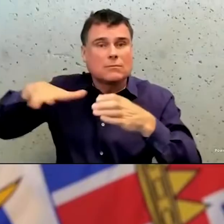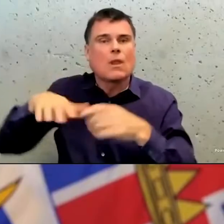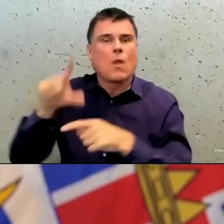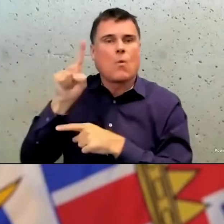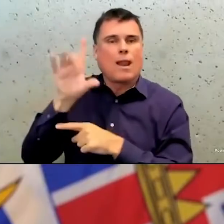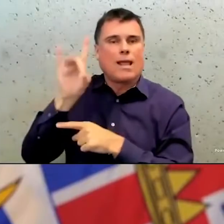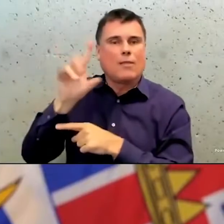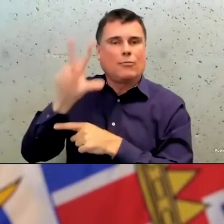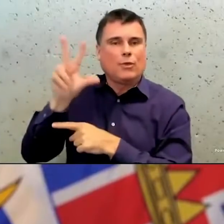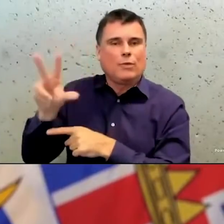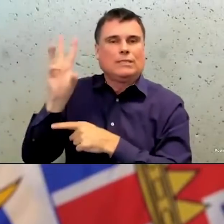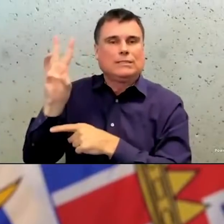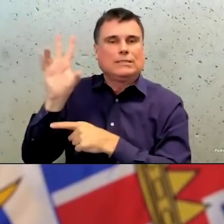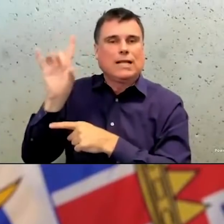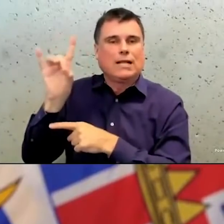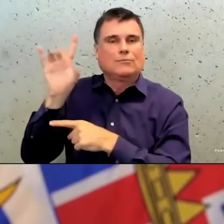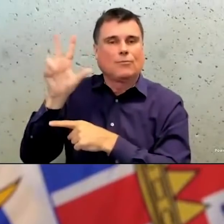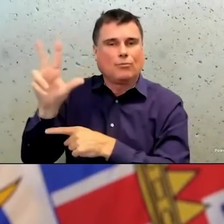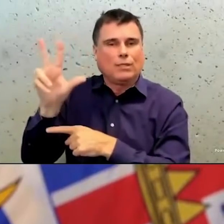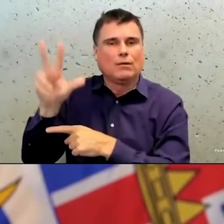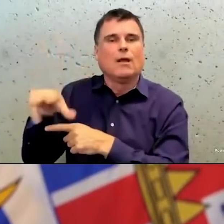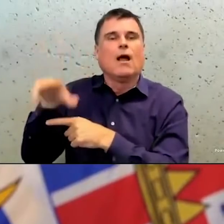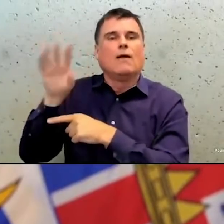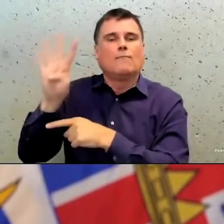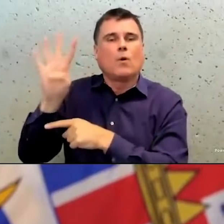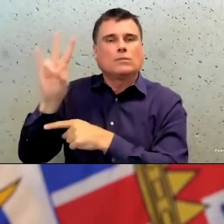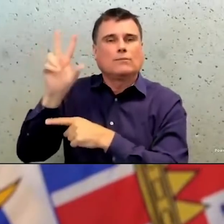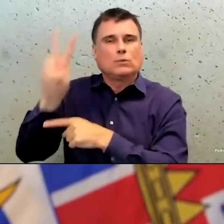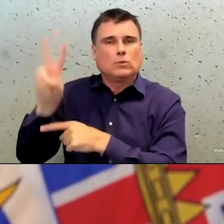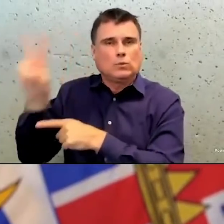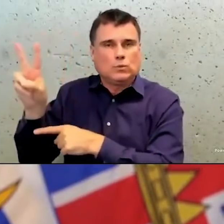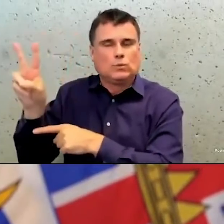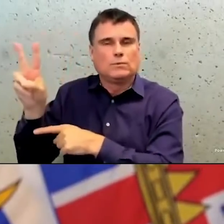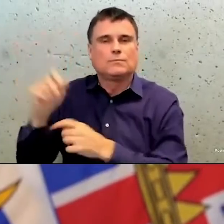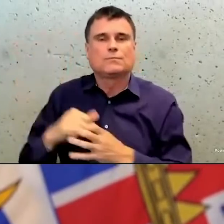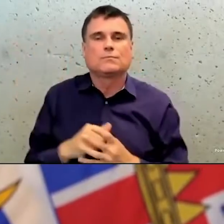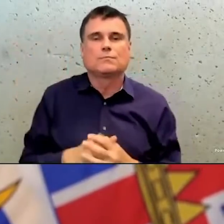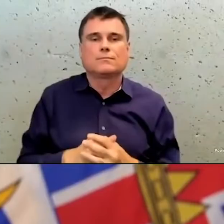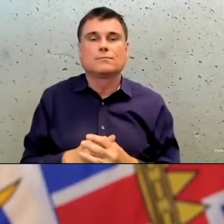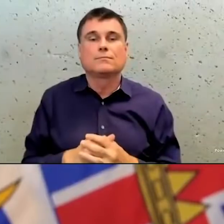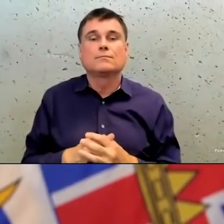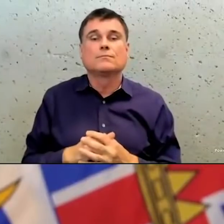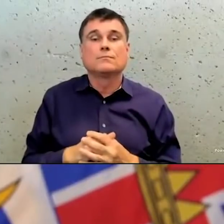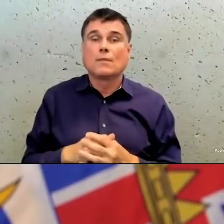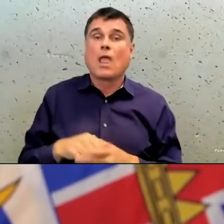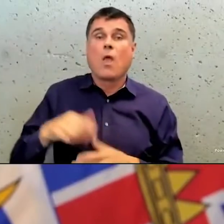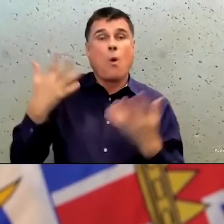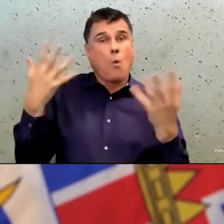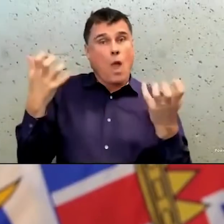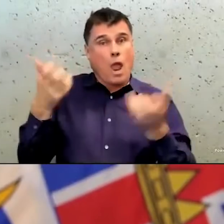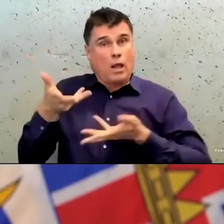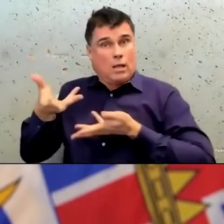1-855-242-3310. As well, we have a crisis line that Métis Nation BC has established, which is